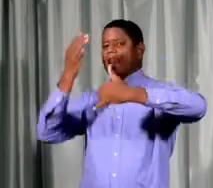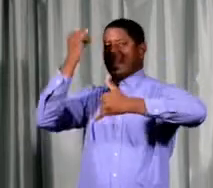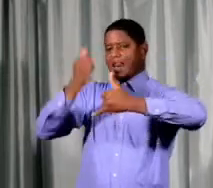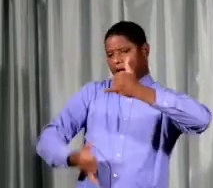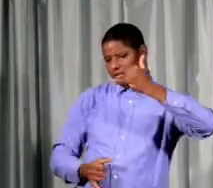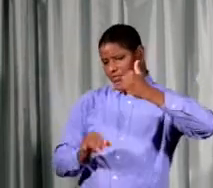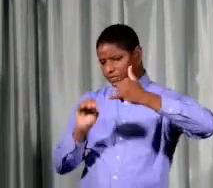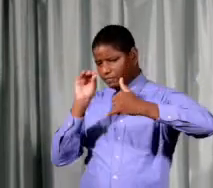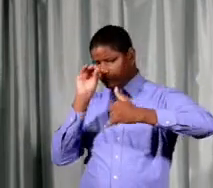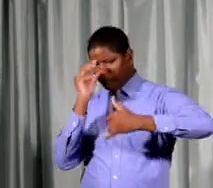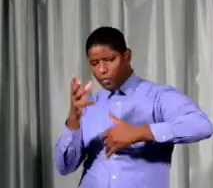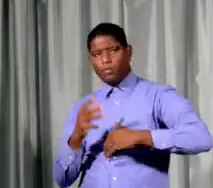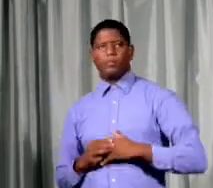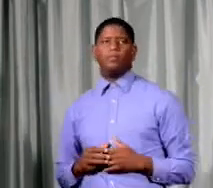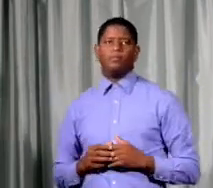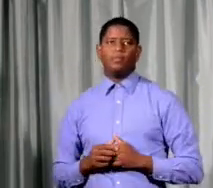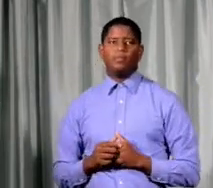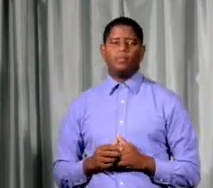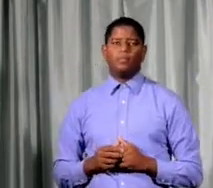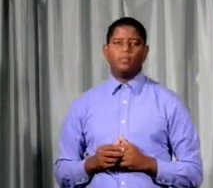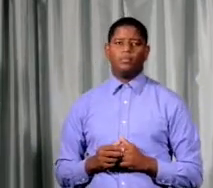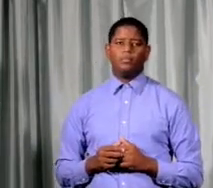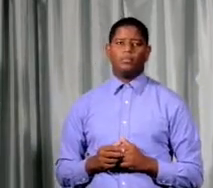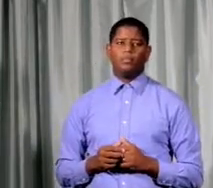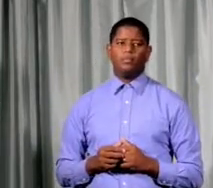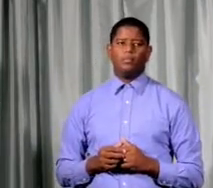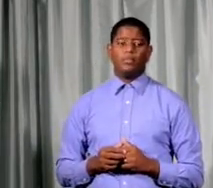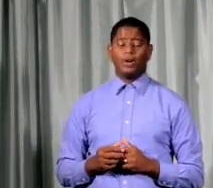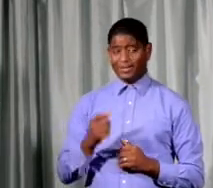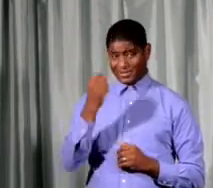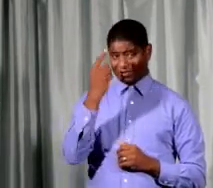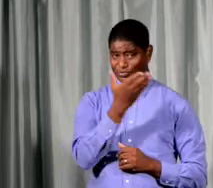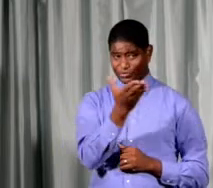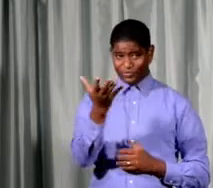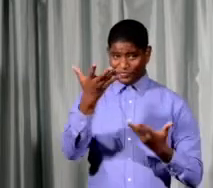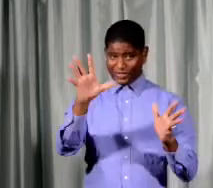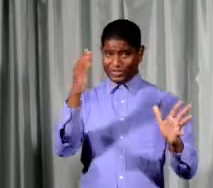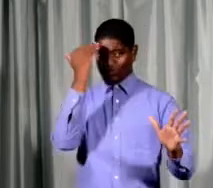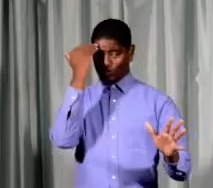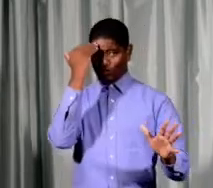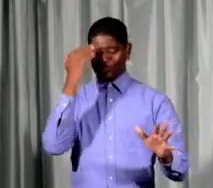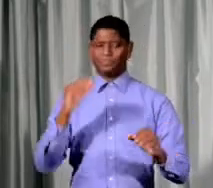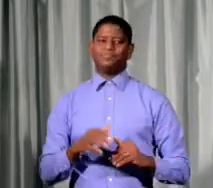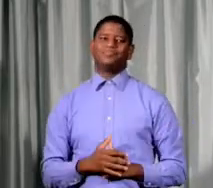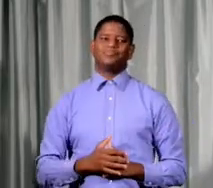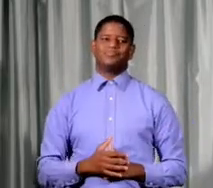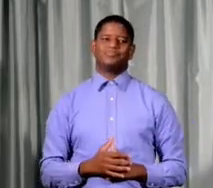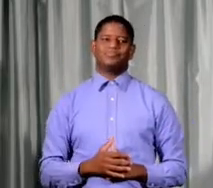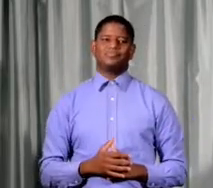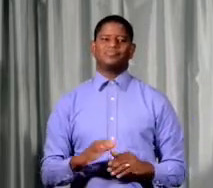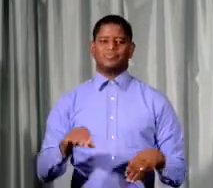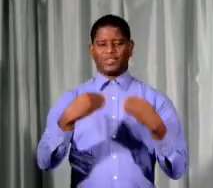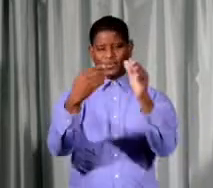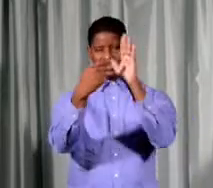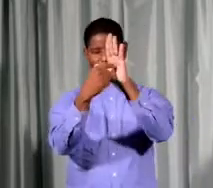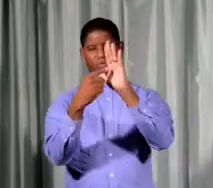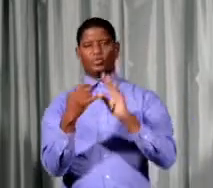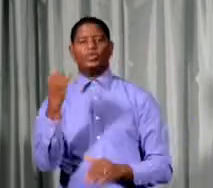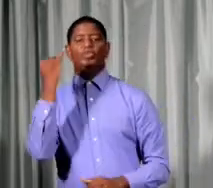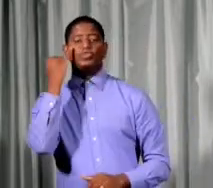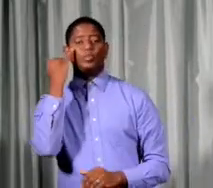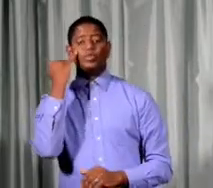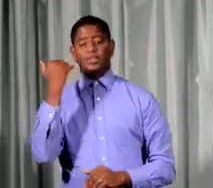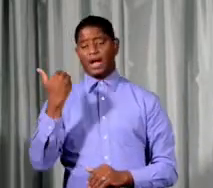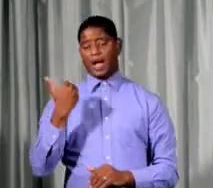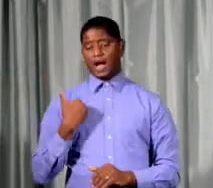certain accounts are closed, certain accounts roll forward. And believe it or not, you know this, you just don't know you know